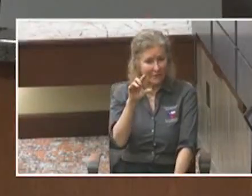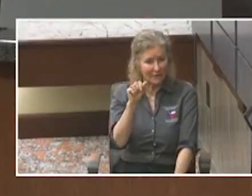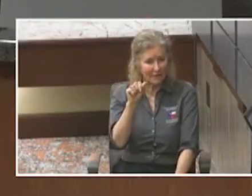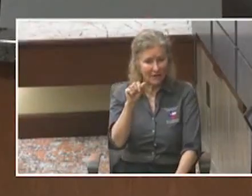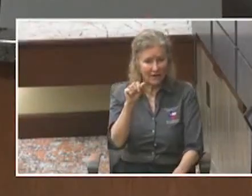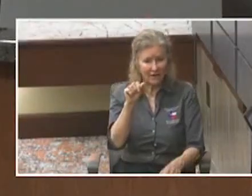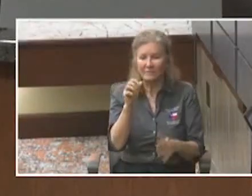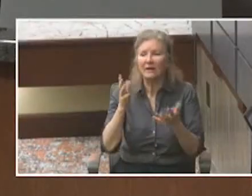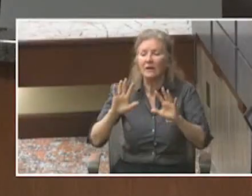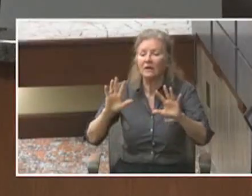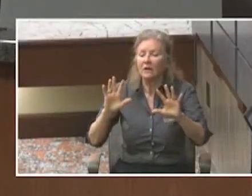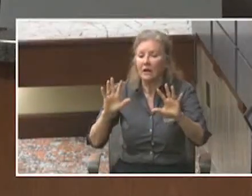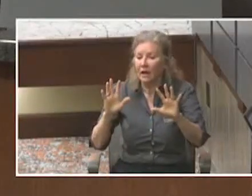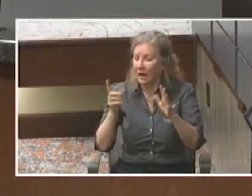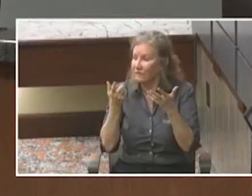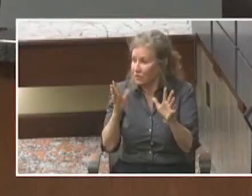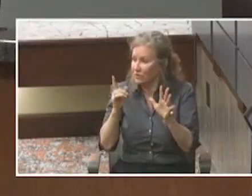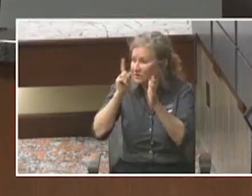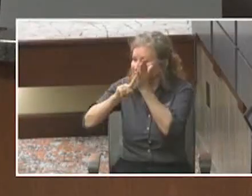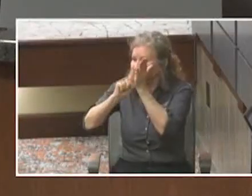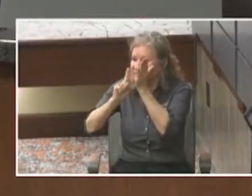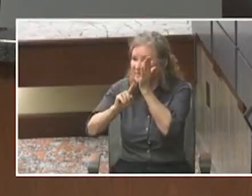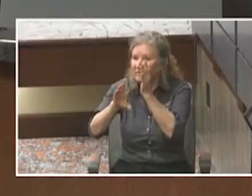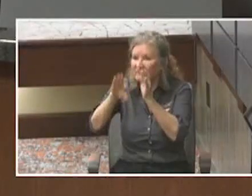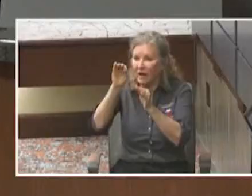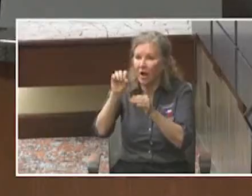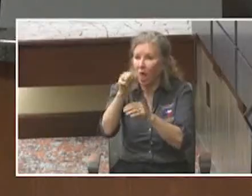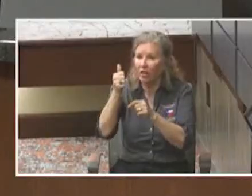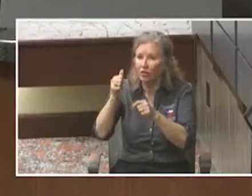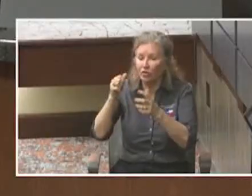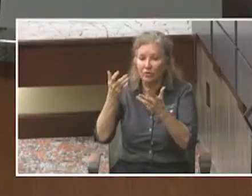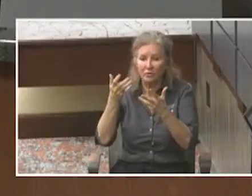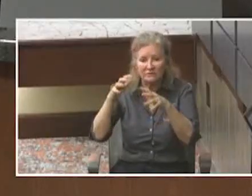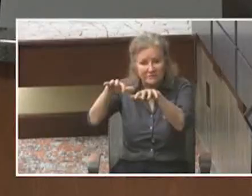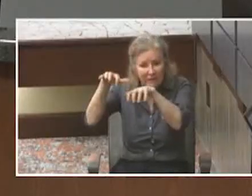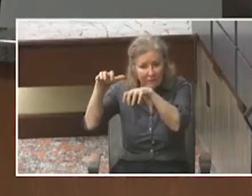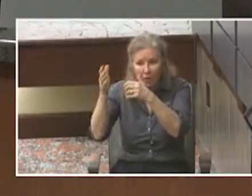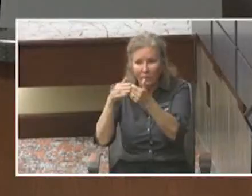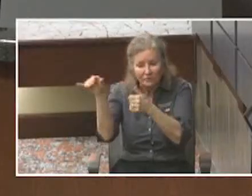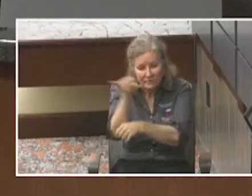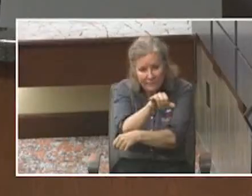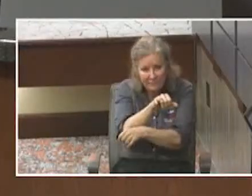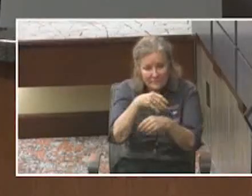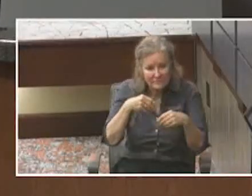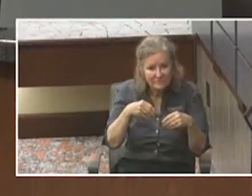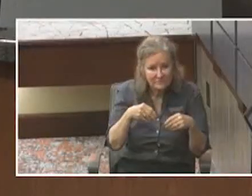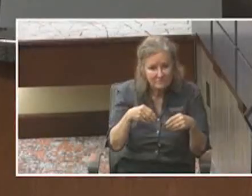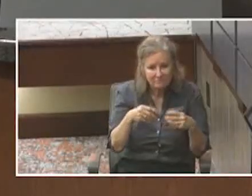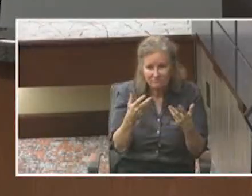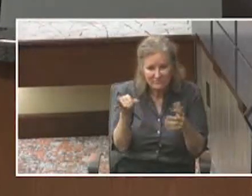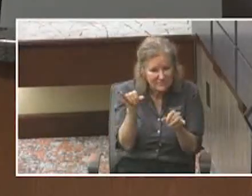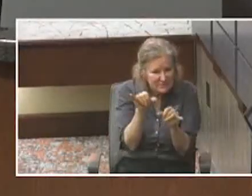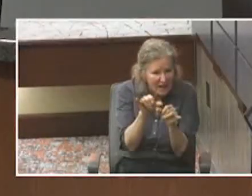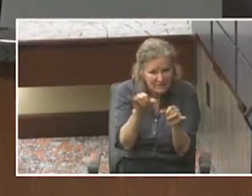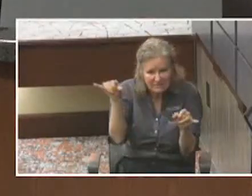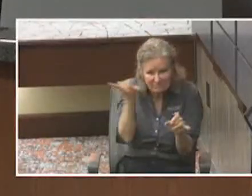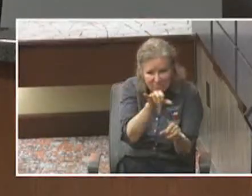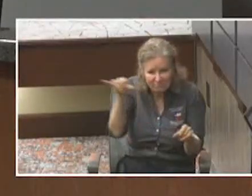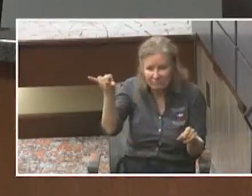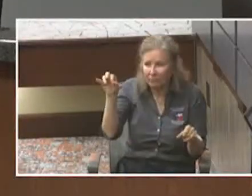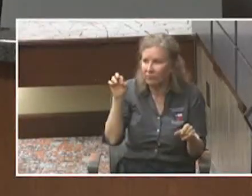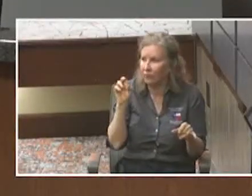our size in markets similar to ours, with the university, maybe along a statewide